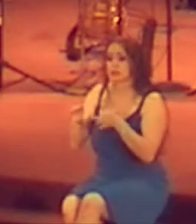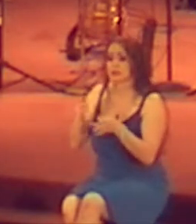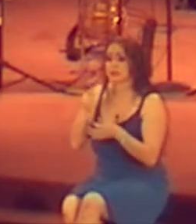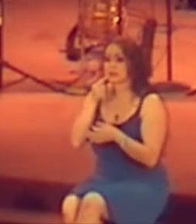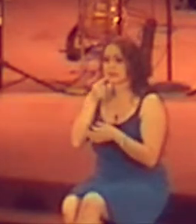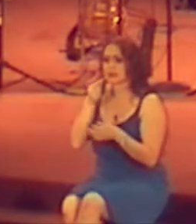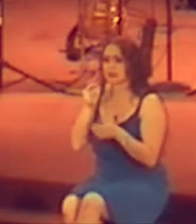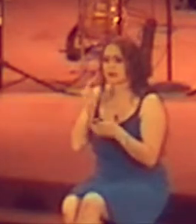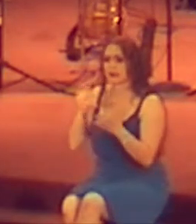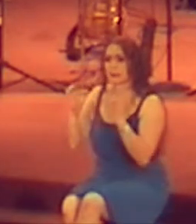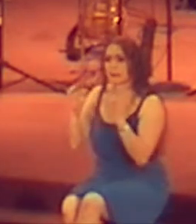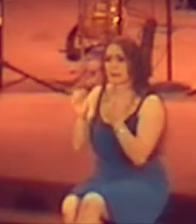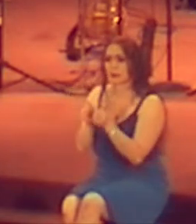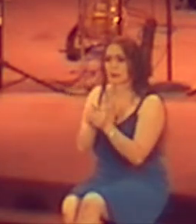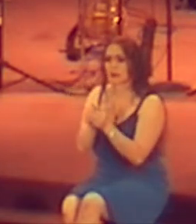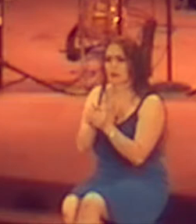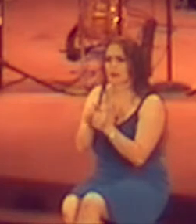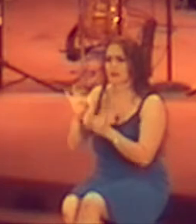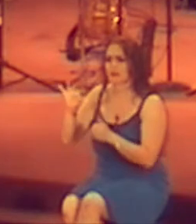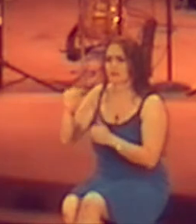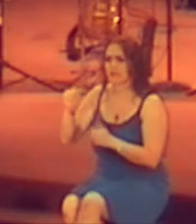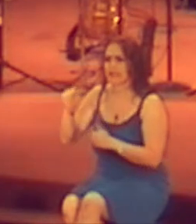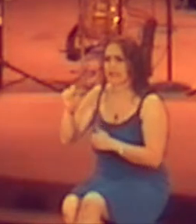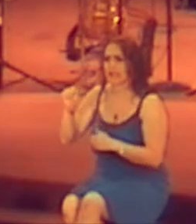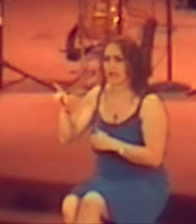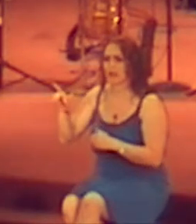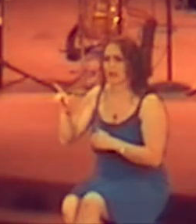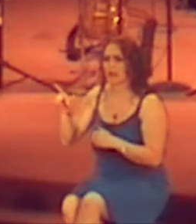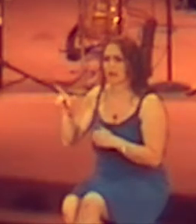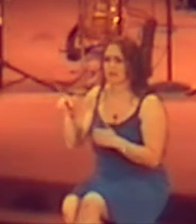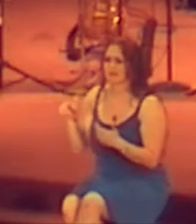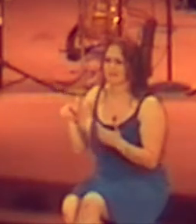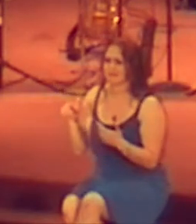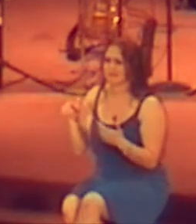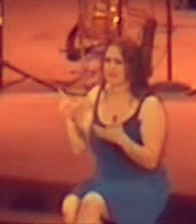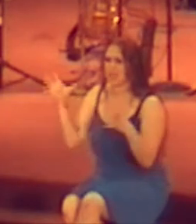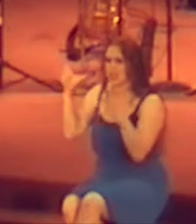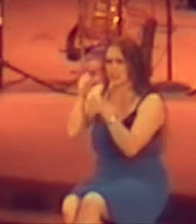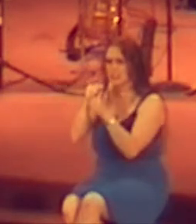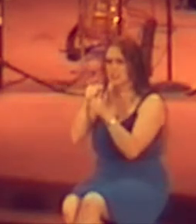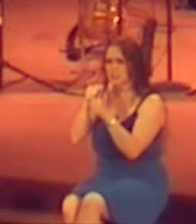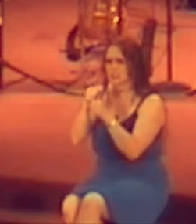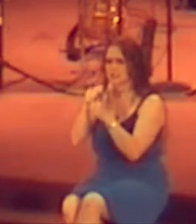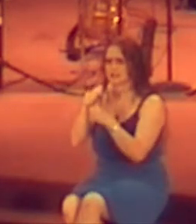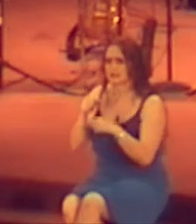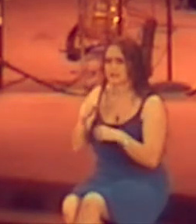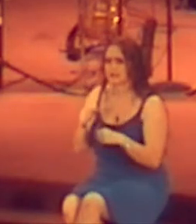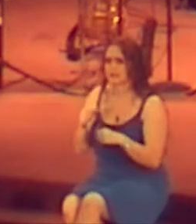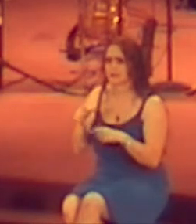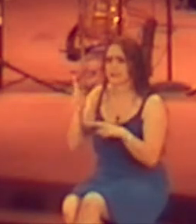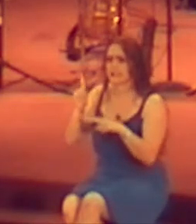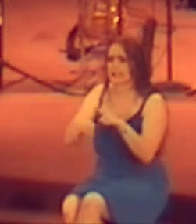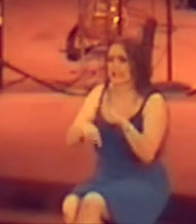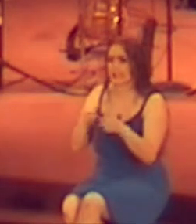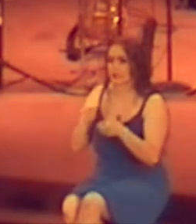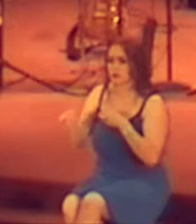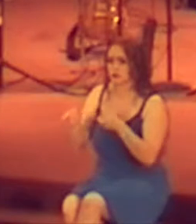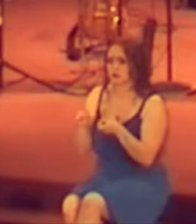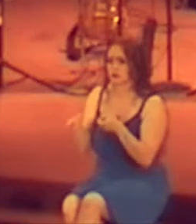relating it to a fatal attraction. Describing the tongue as restless drives home the thought of uncontrollable, or rather,